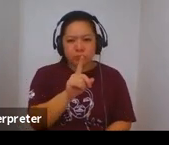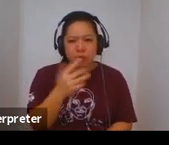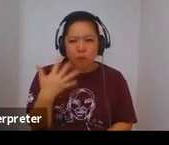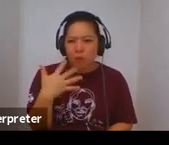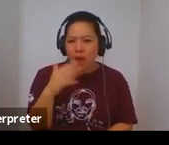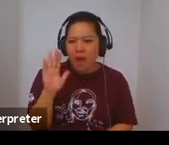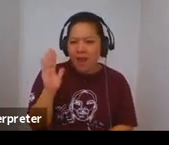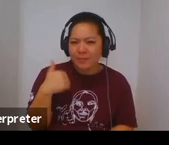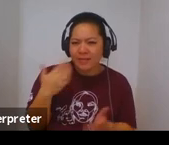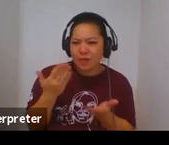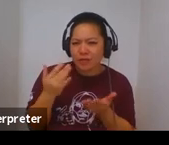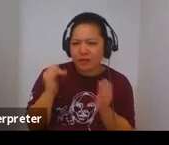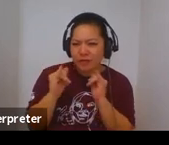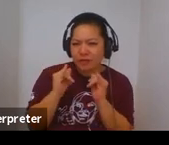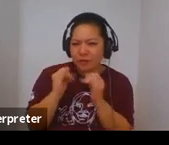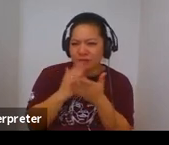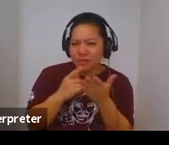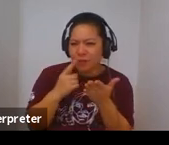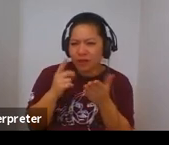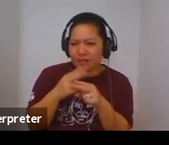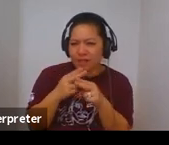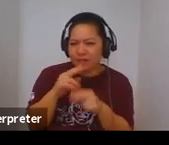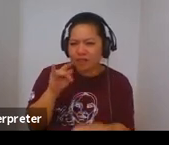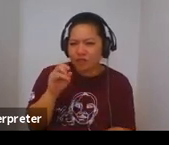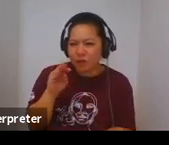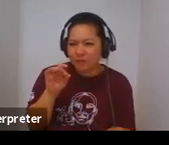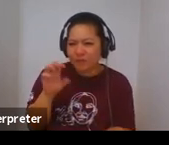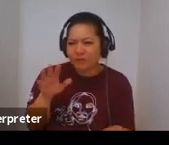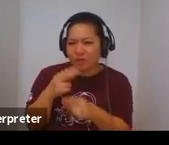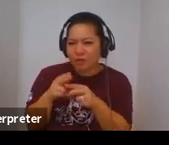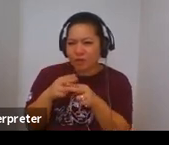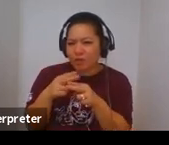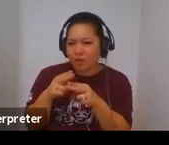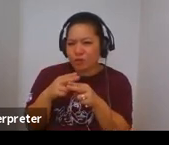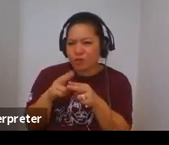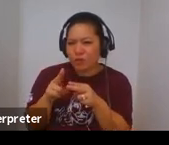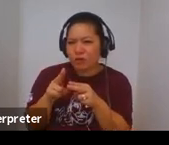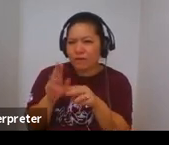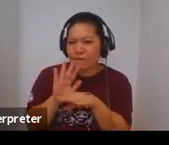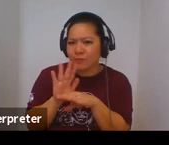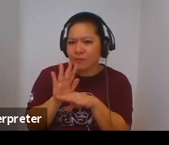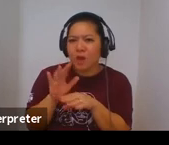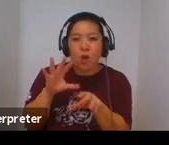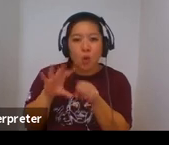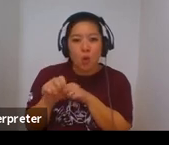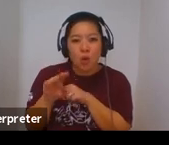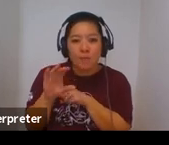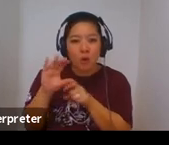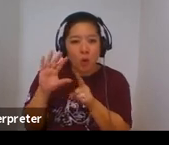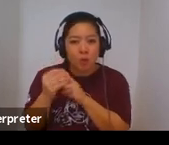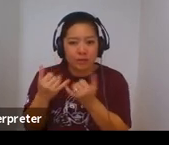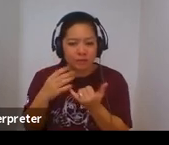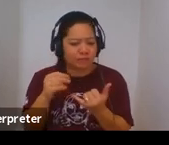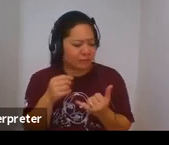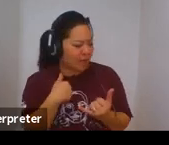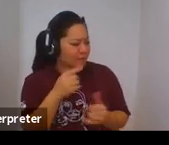Oh. Hi, I'm here to interview someone named Jeremy for a short film that I'm doing about the existence of rape culture. Ah, yes, I'm Jeremy. You're in the right place. We're just waiting on